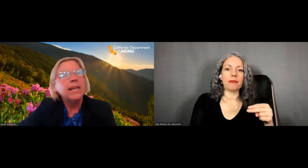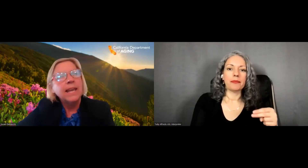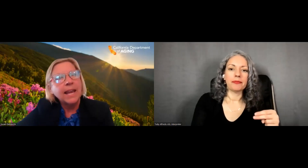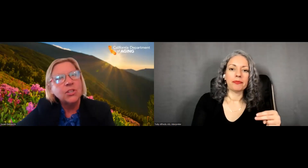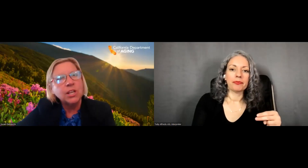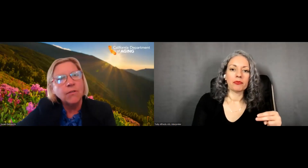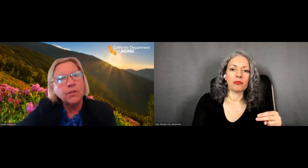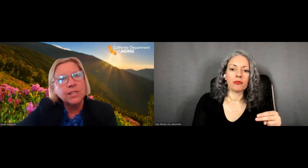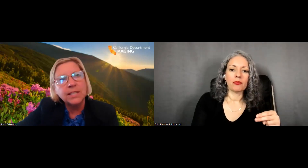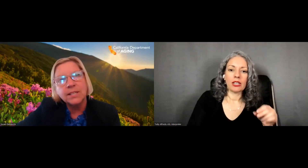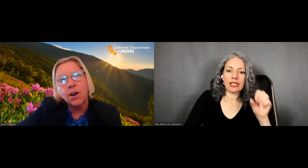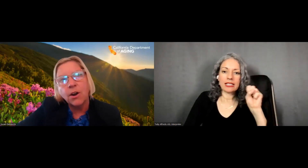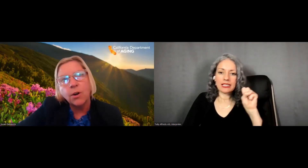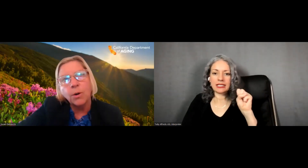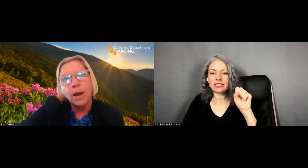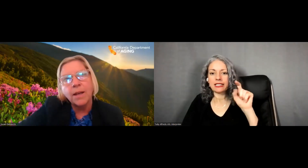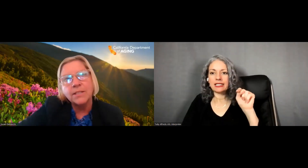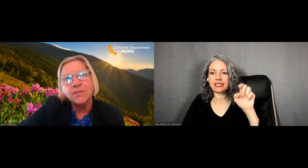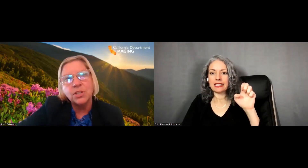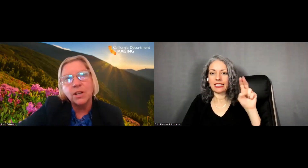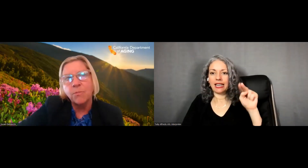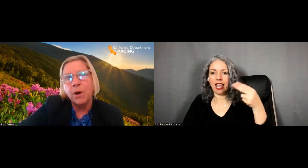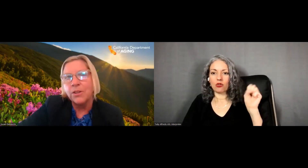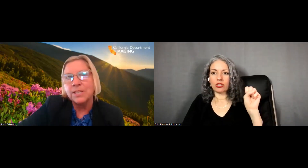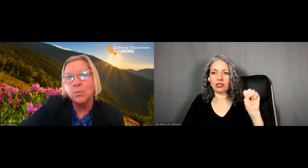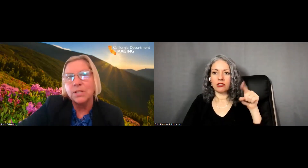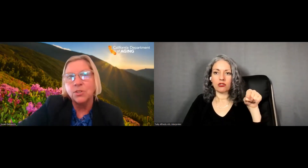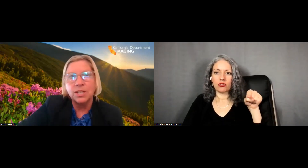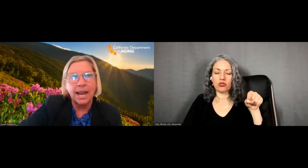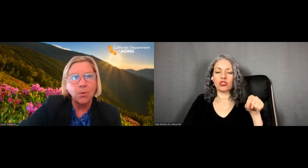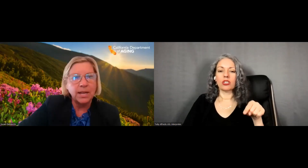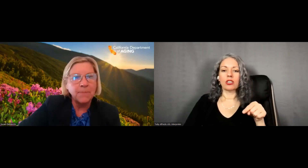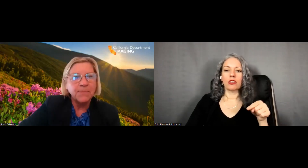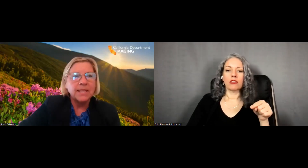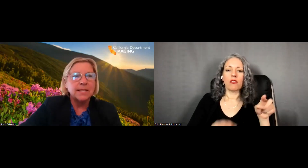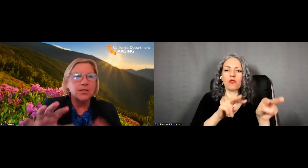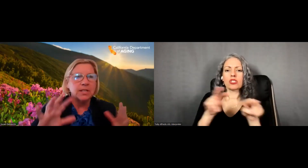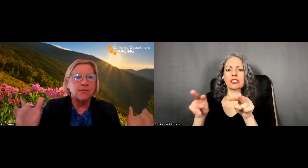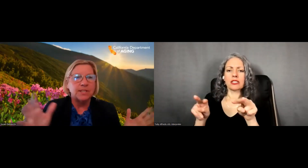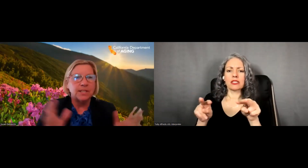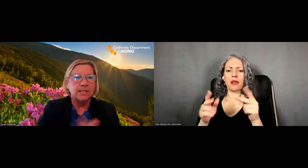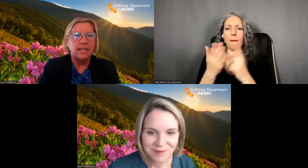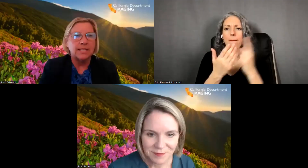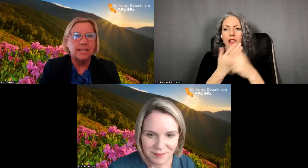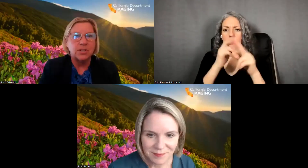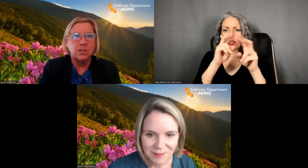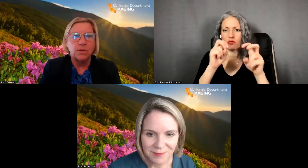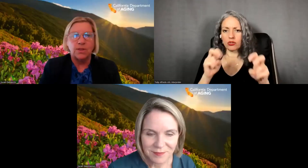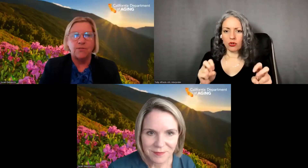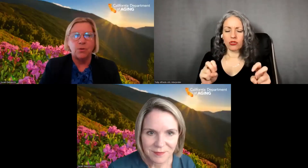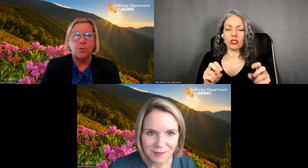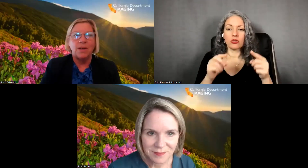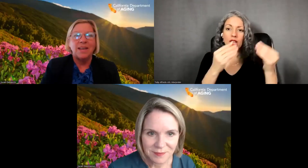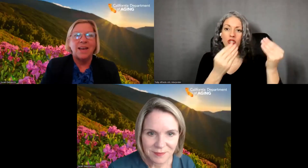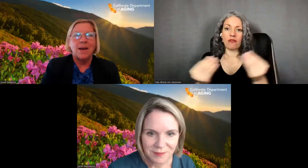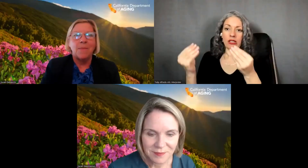Aging, and she oversees our Division of Policy, Research, and Equity. Sarah is going to facilitate a discussion with